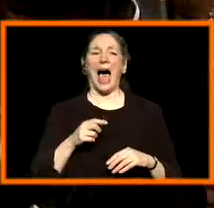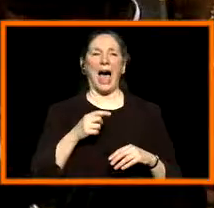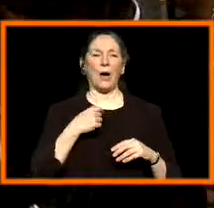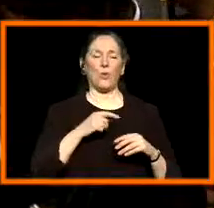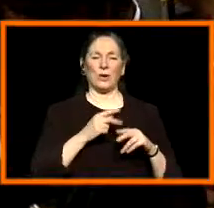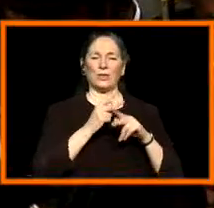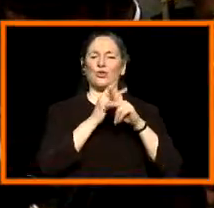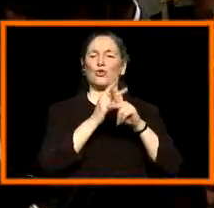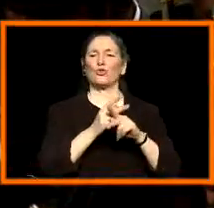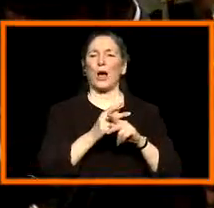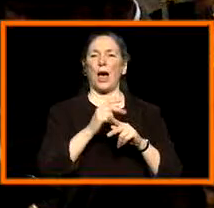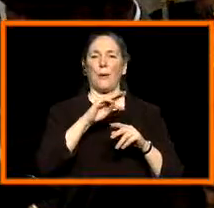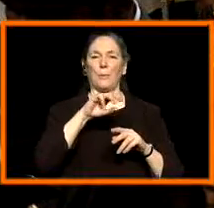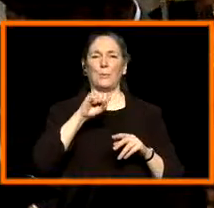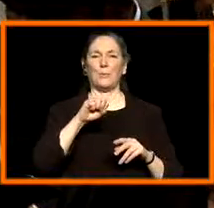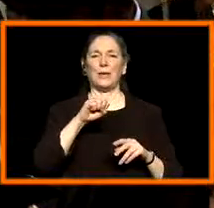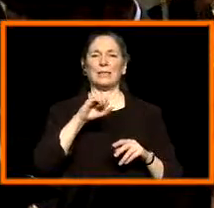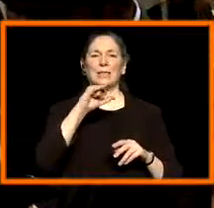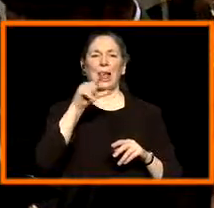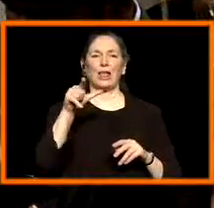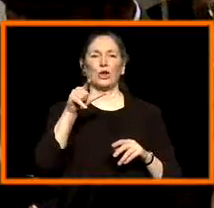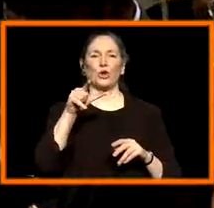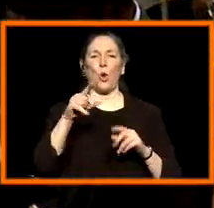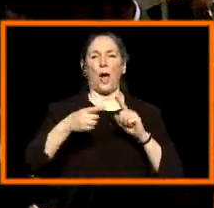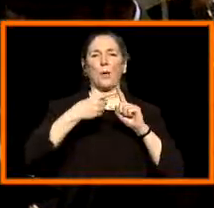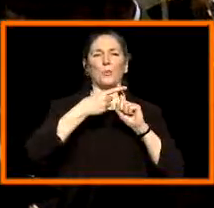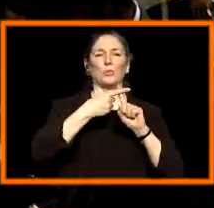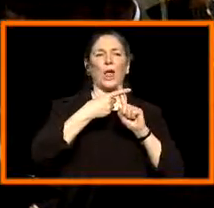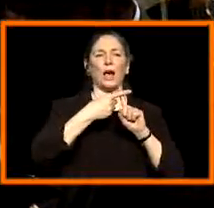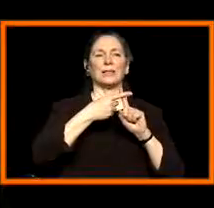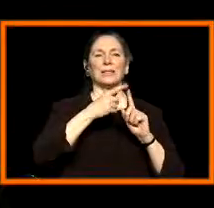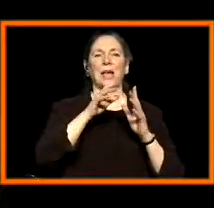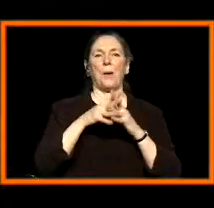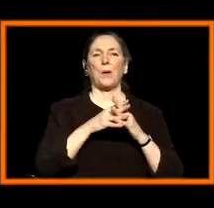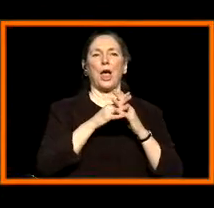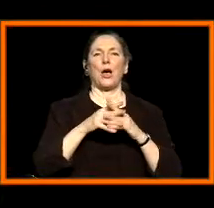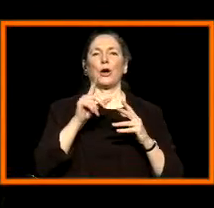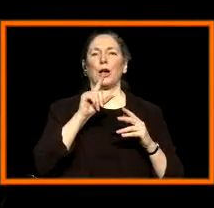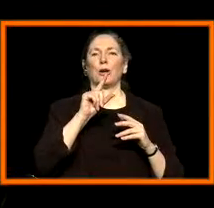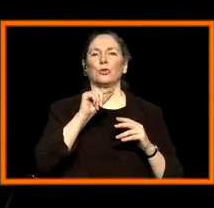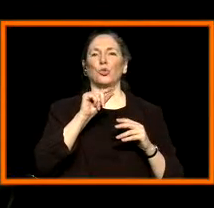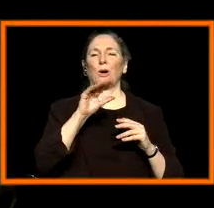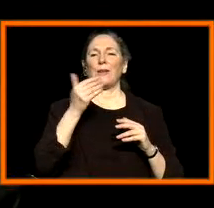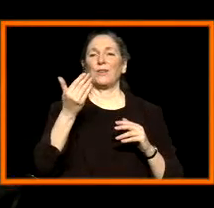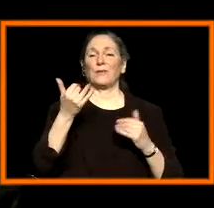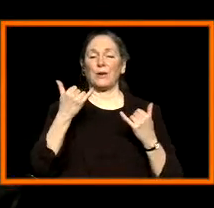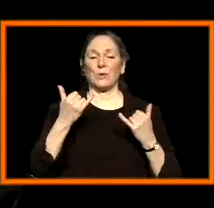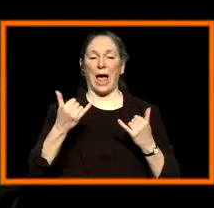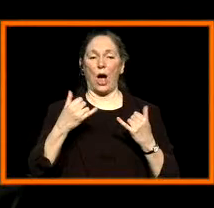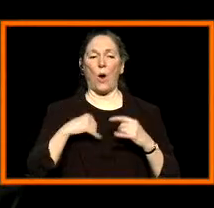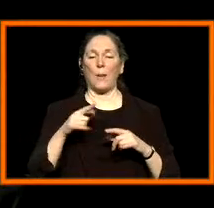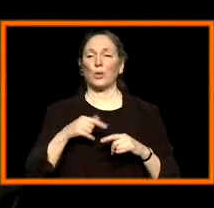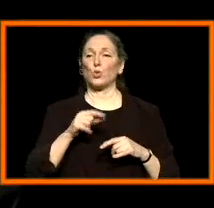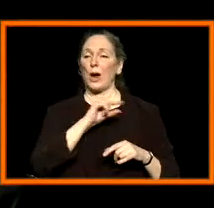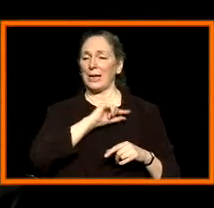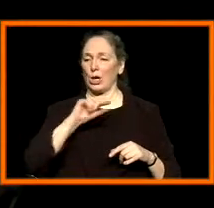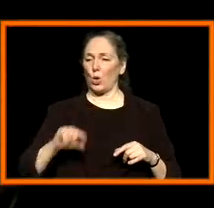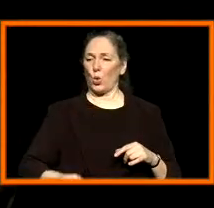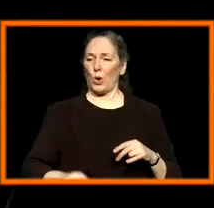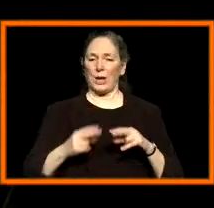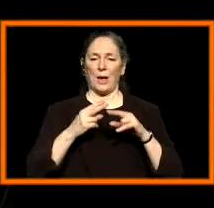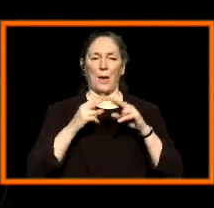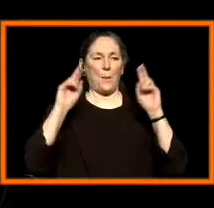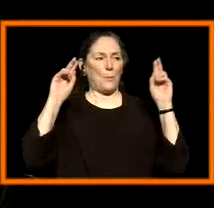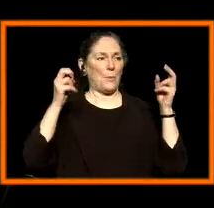Miss Illinois Plus America 2015. Today, I am the reigning queen. My title is